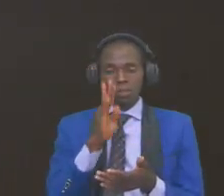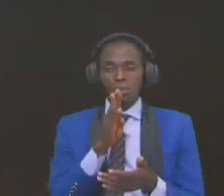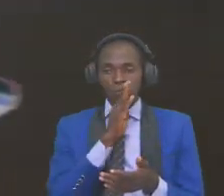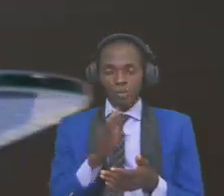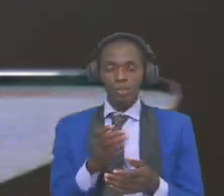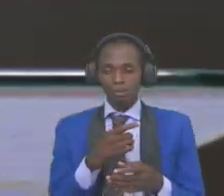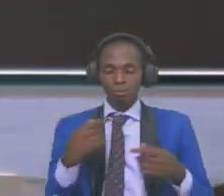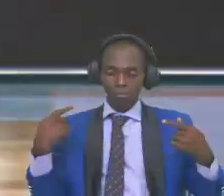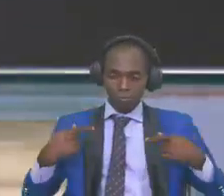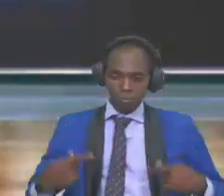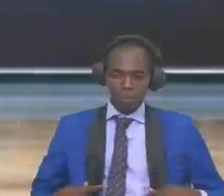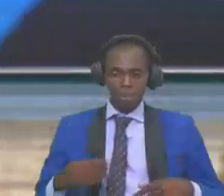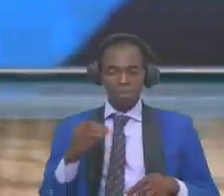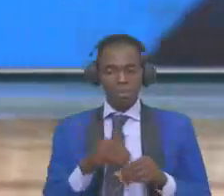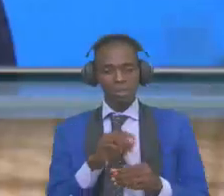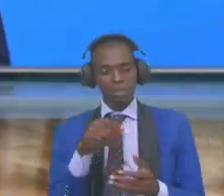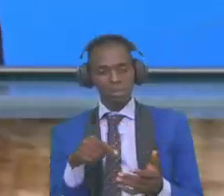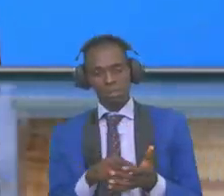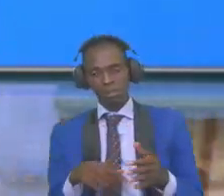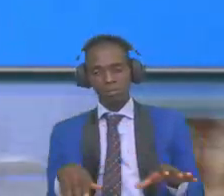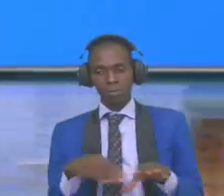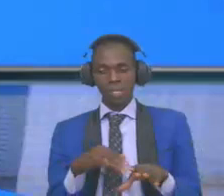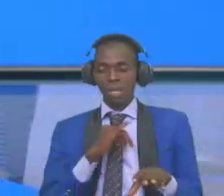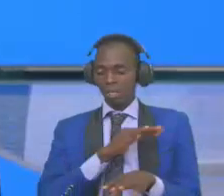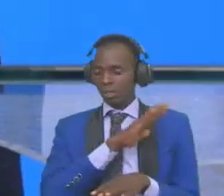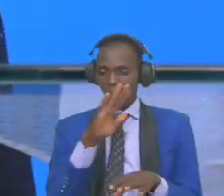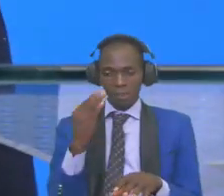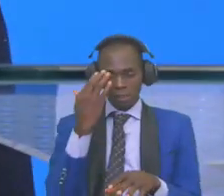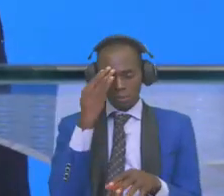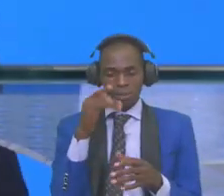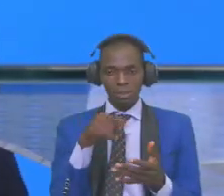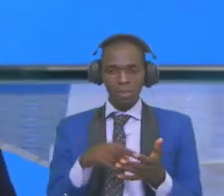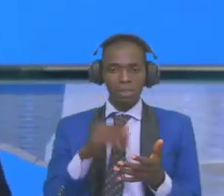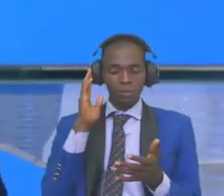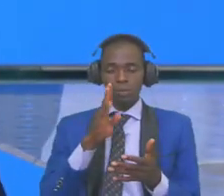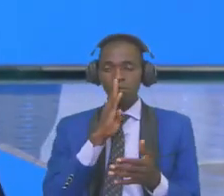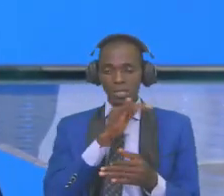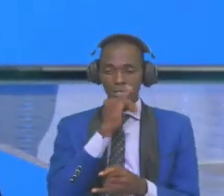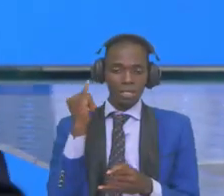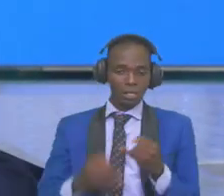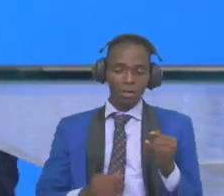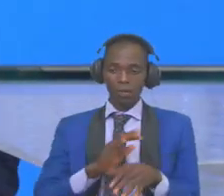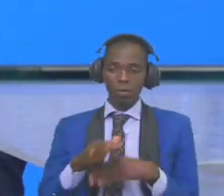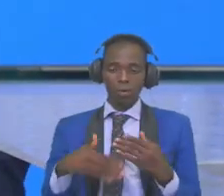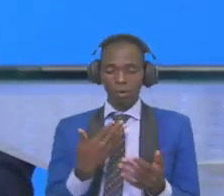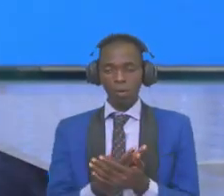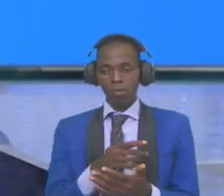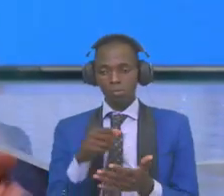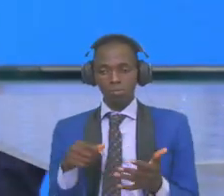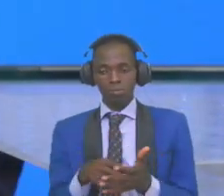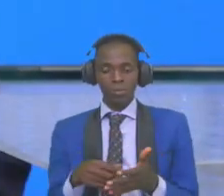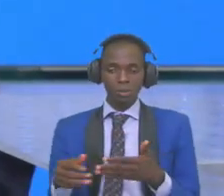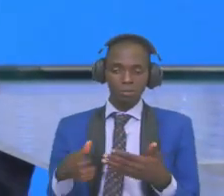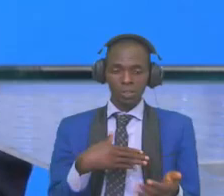know that this is the conclusion of the whole thing. They cannot stand. Some of them